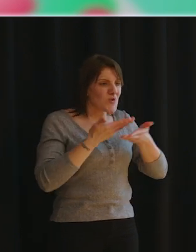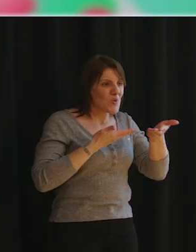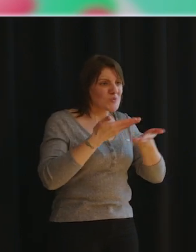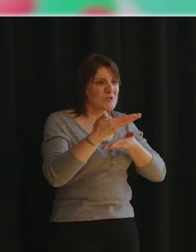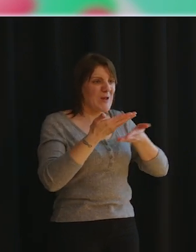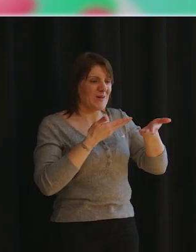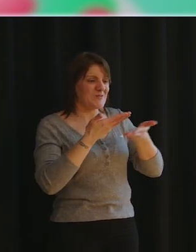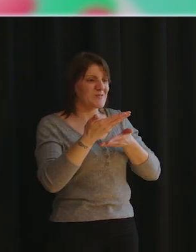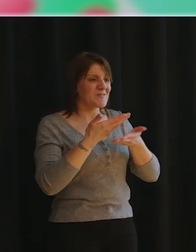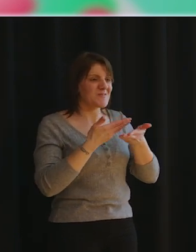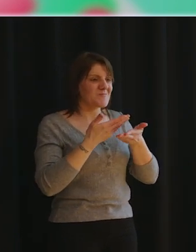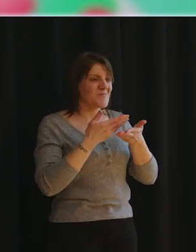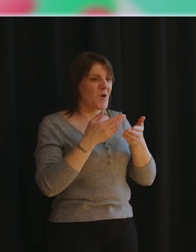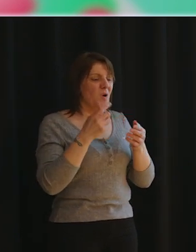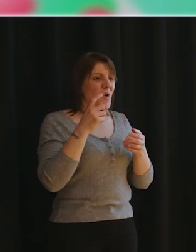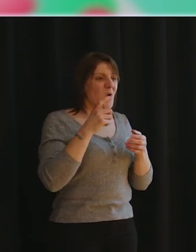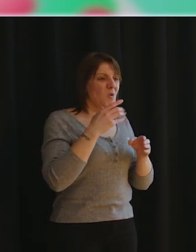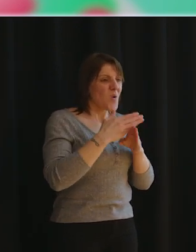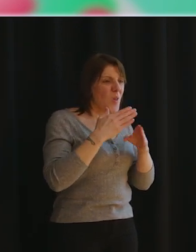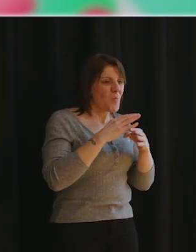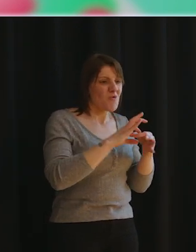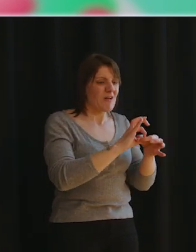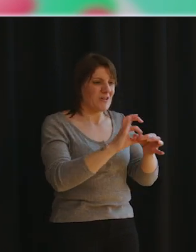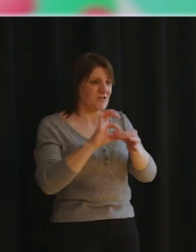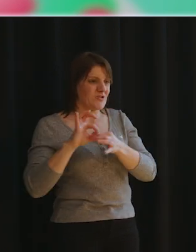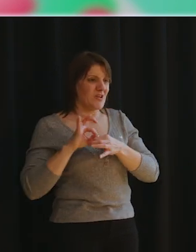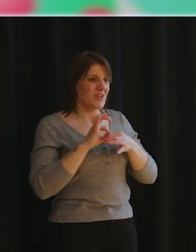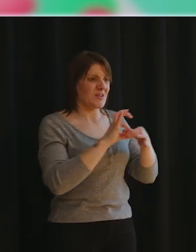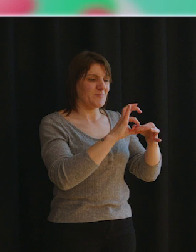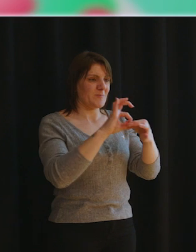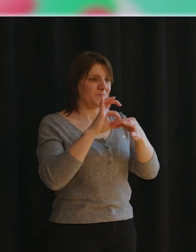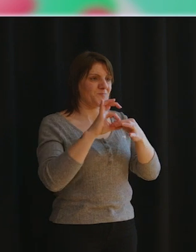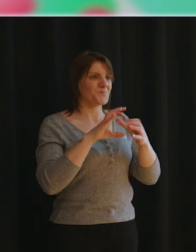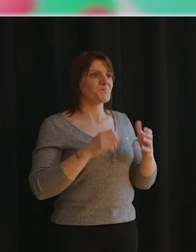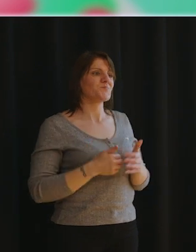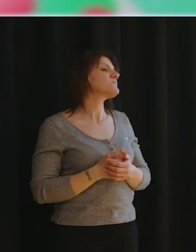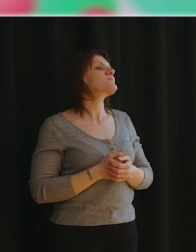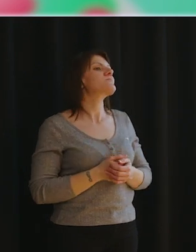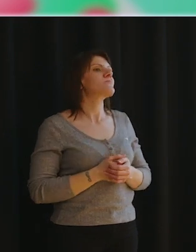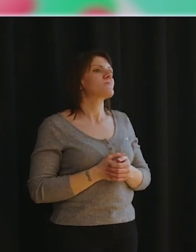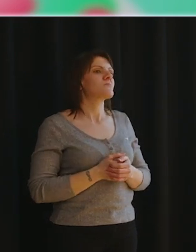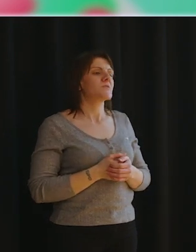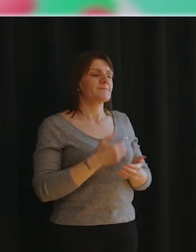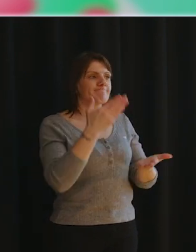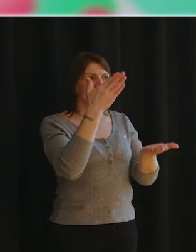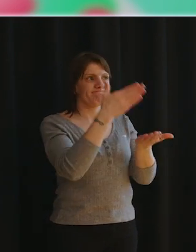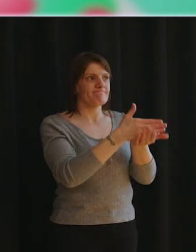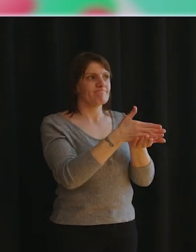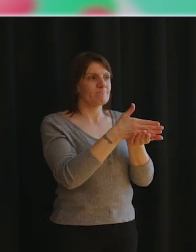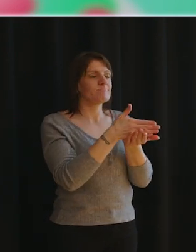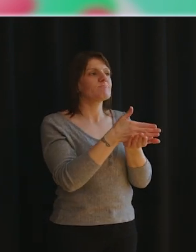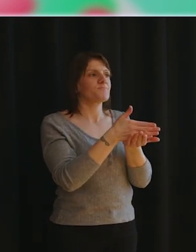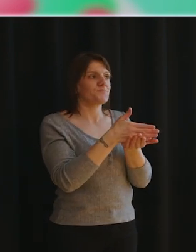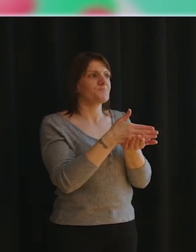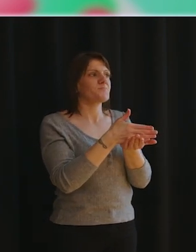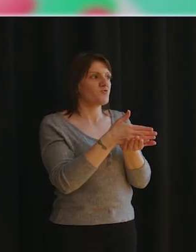right on to the third word here, which is trust. This is